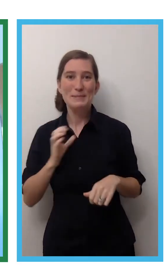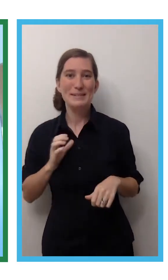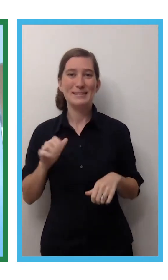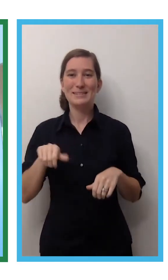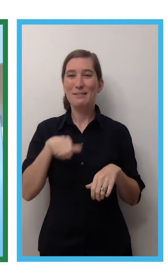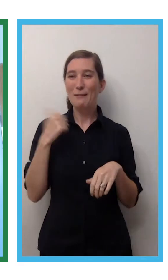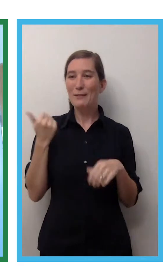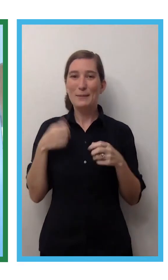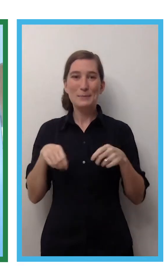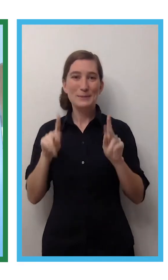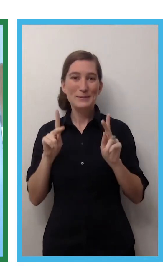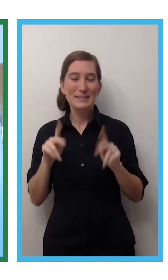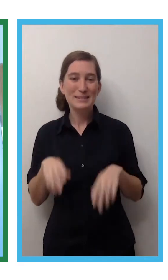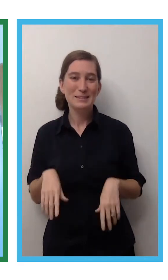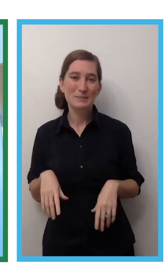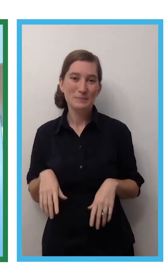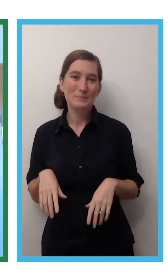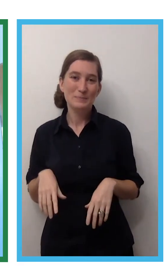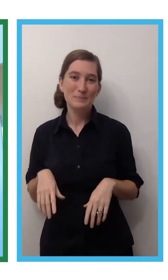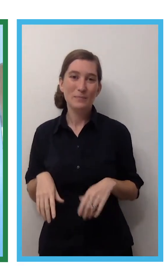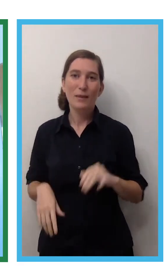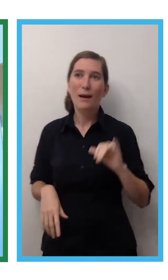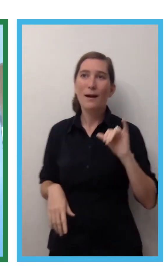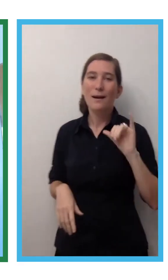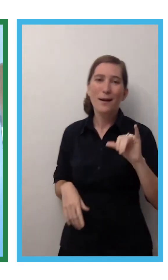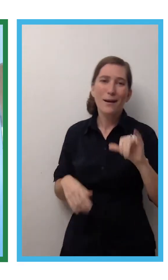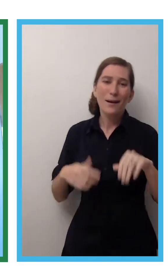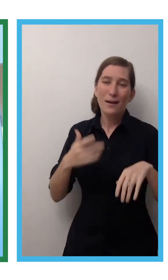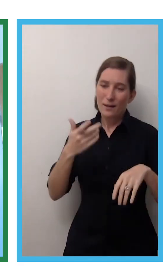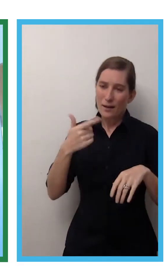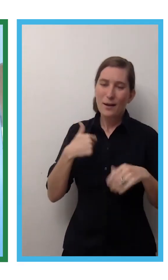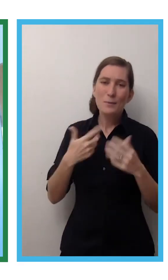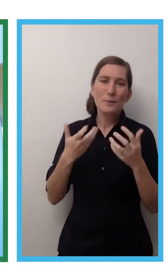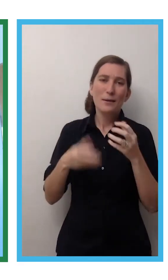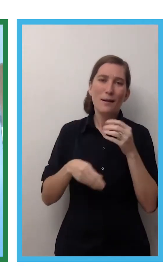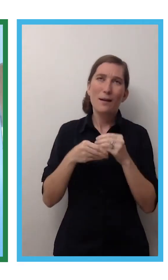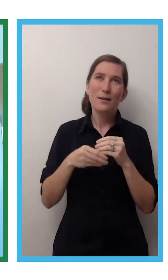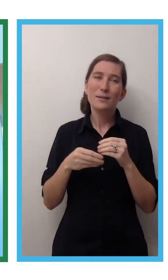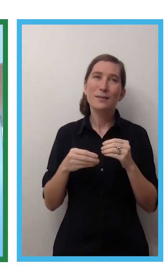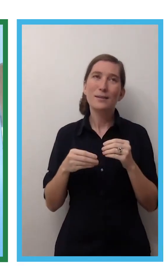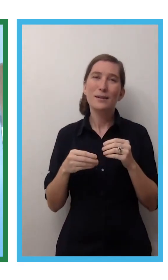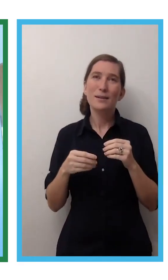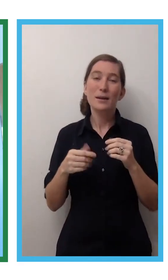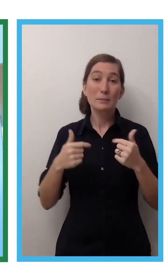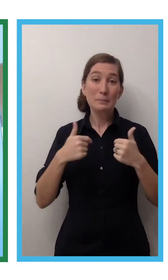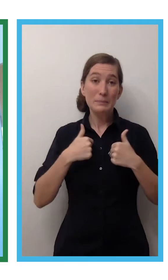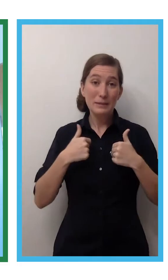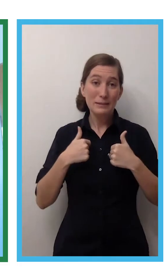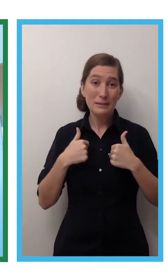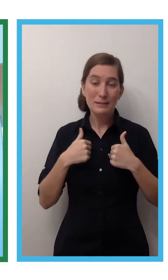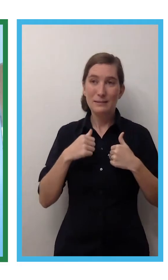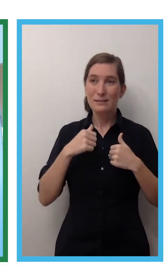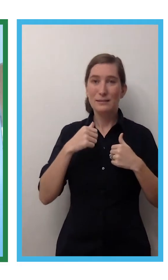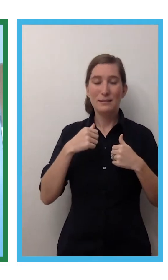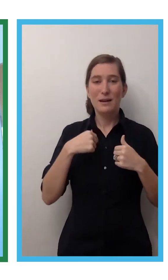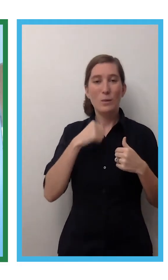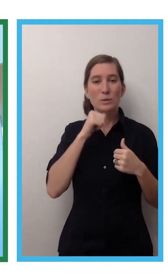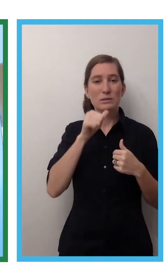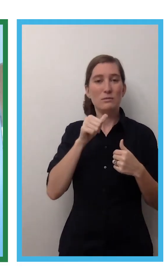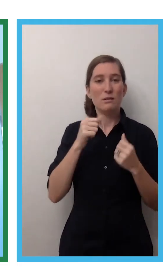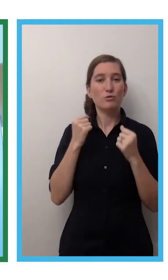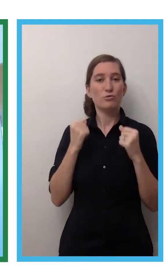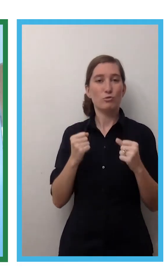me, I didn't pay much attention to supply chain prior to getting involved in this type of work. I mean, I understood that